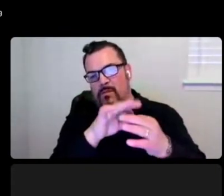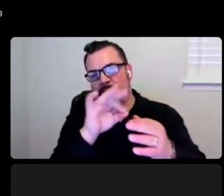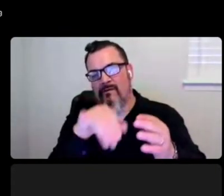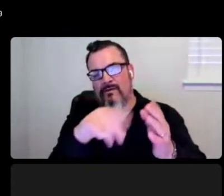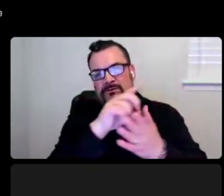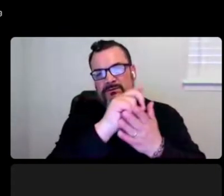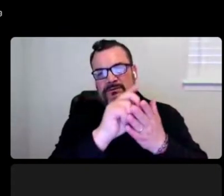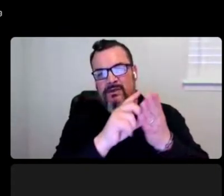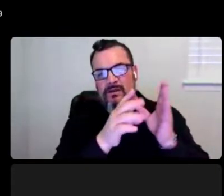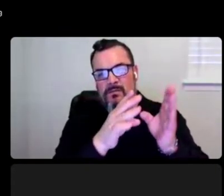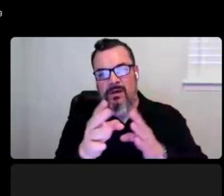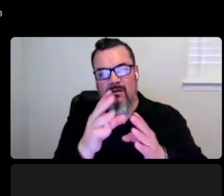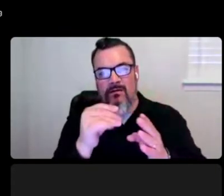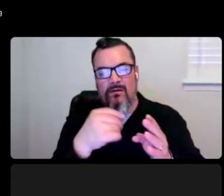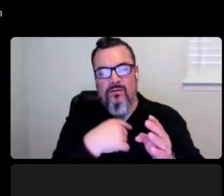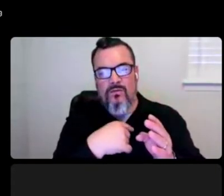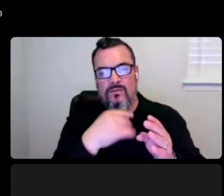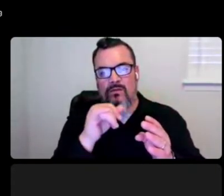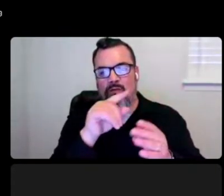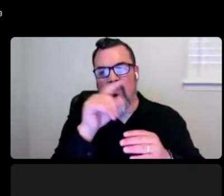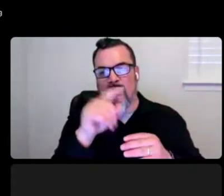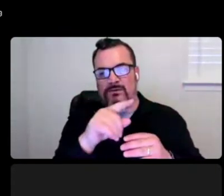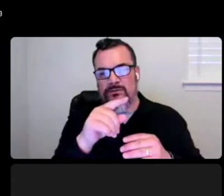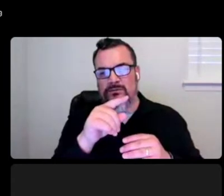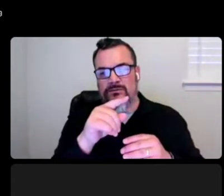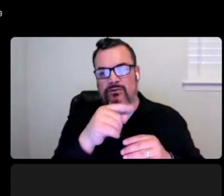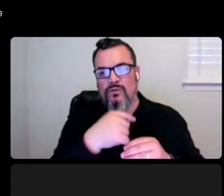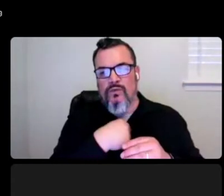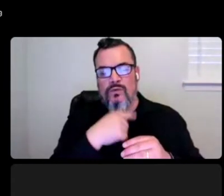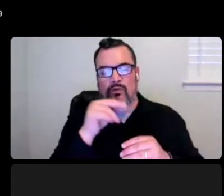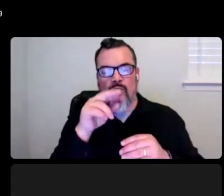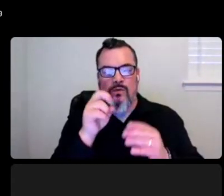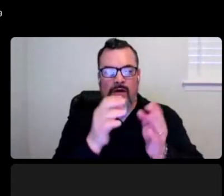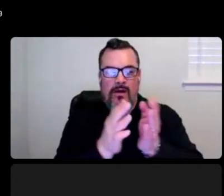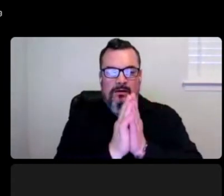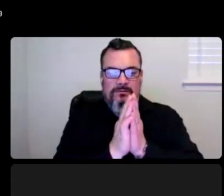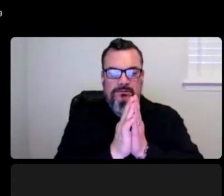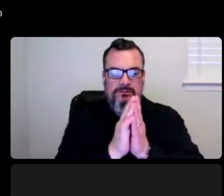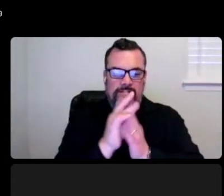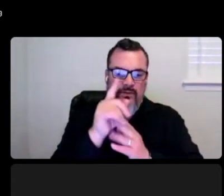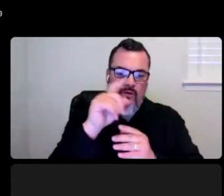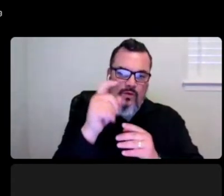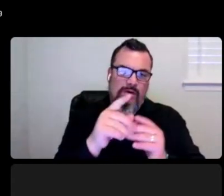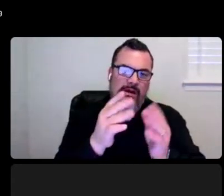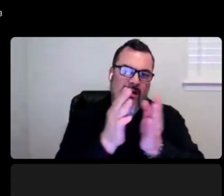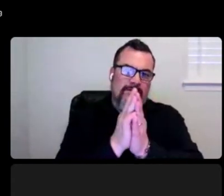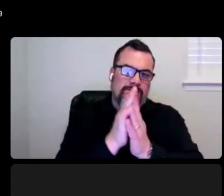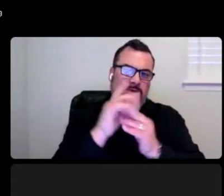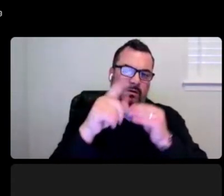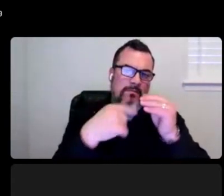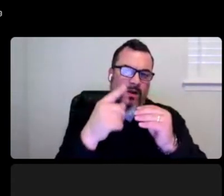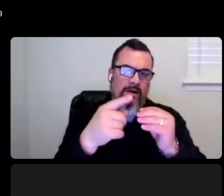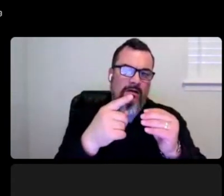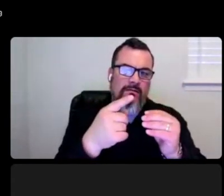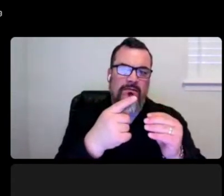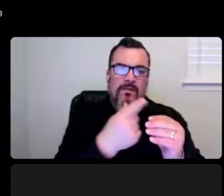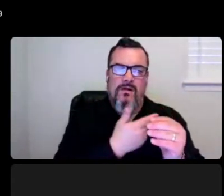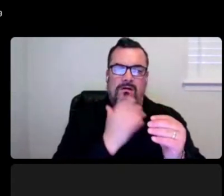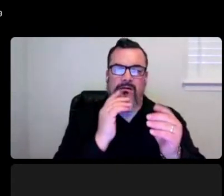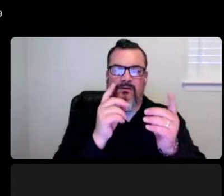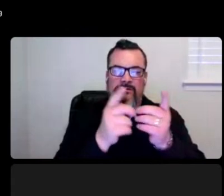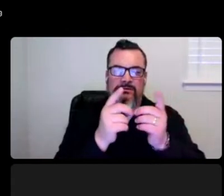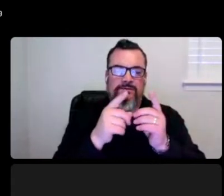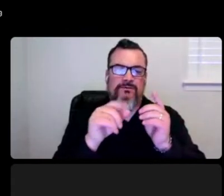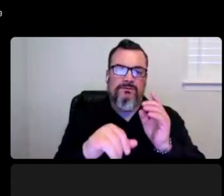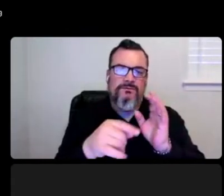plan. And we, you know, the questions that we were asking, the questions that were asked about us in our district, this